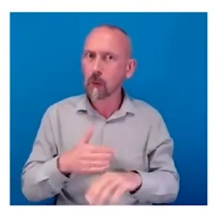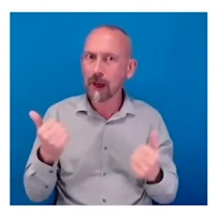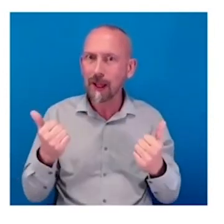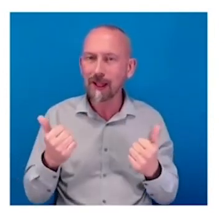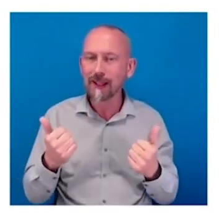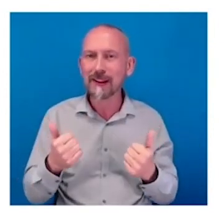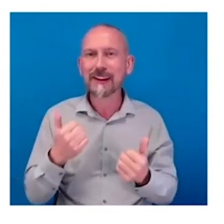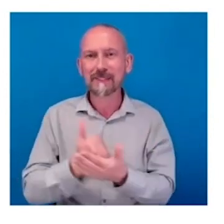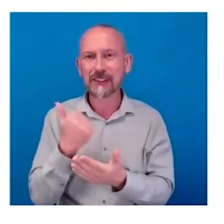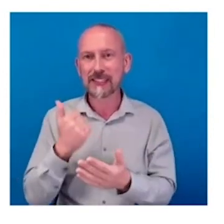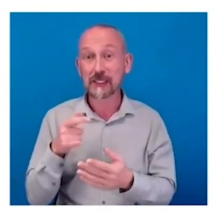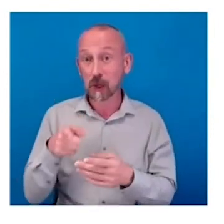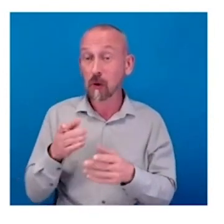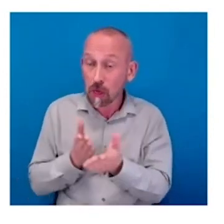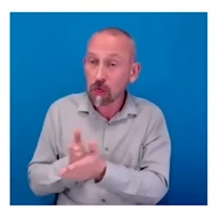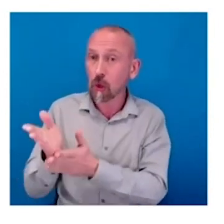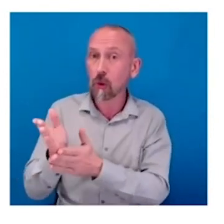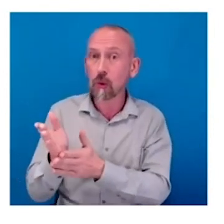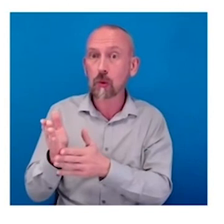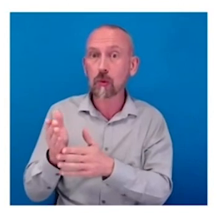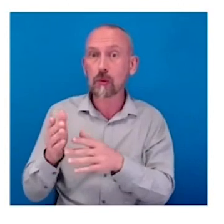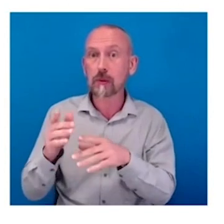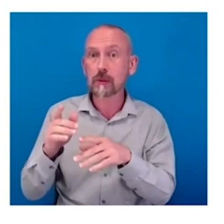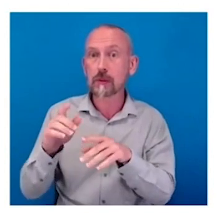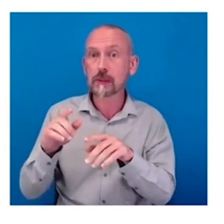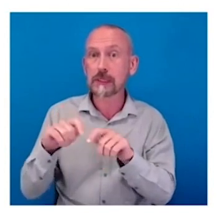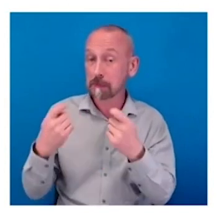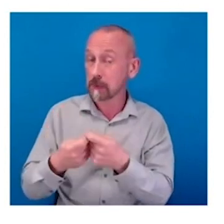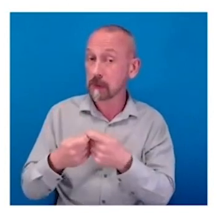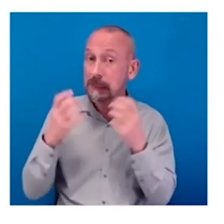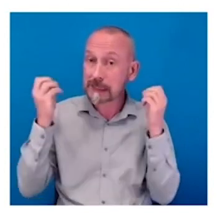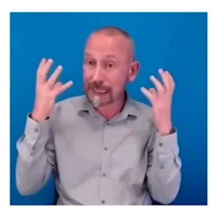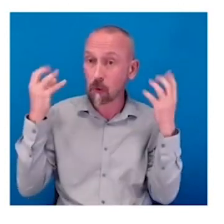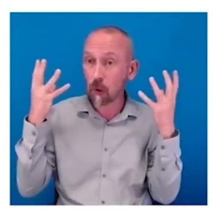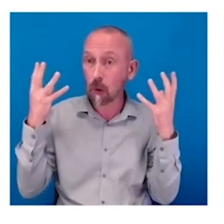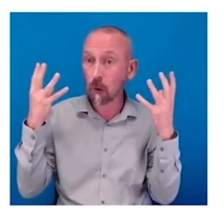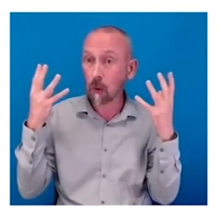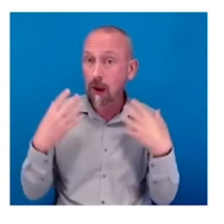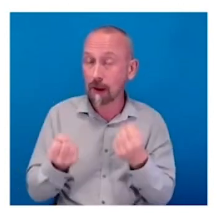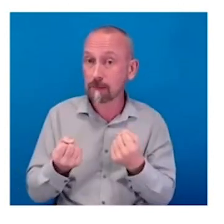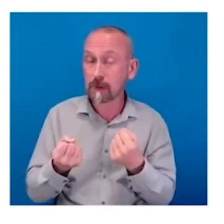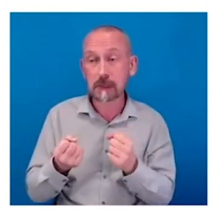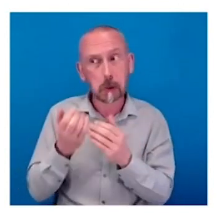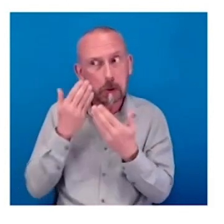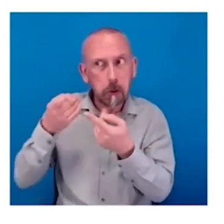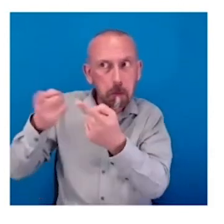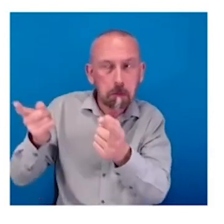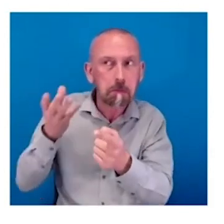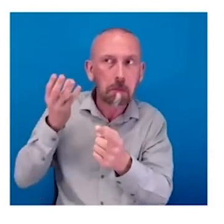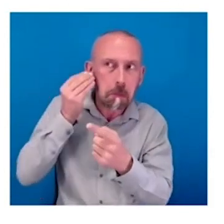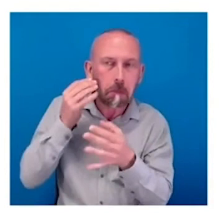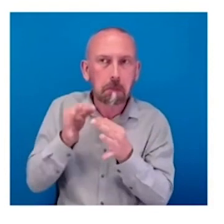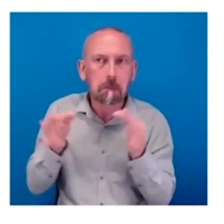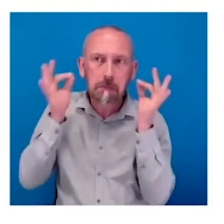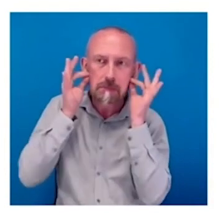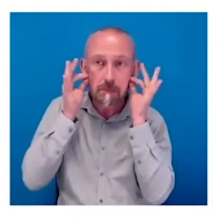So that went out through Teams in stereo. So I don't know how many people had their headsets ready, but I was sat here diligently listening in. It is fantastic, isn't